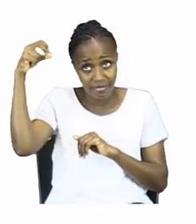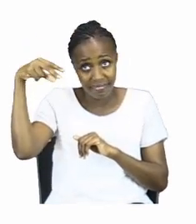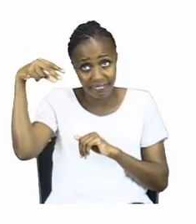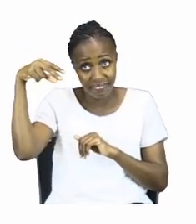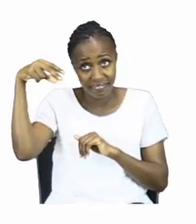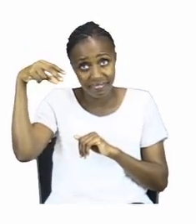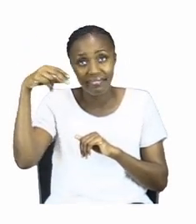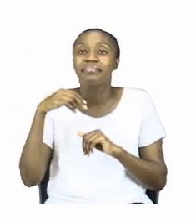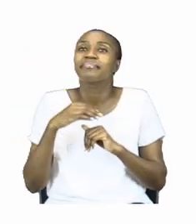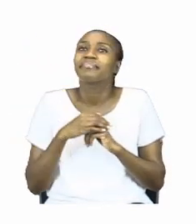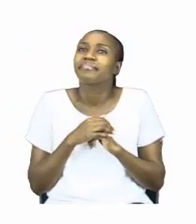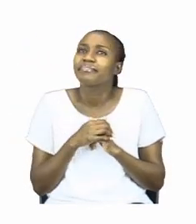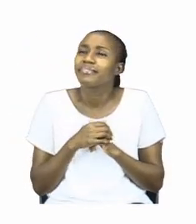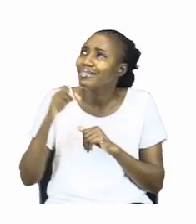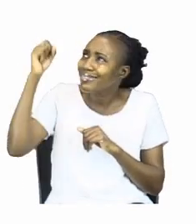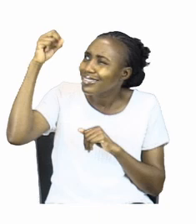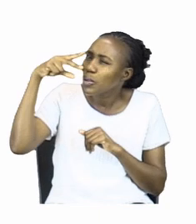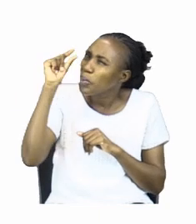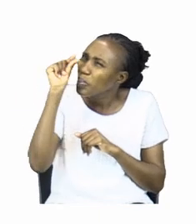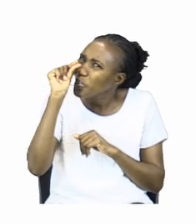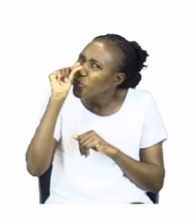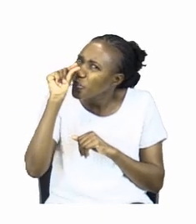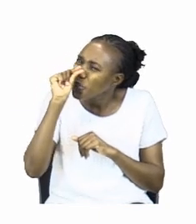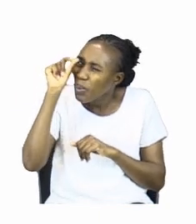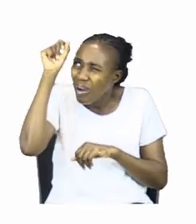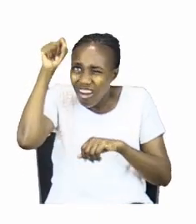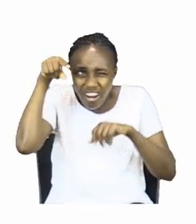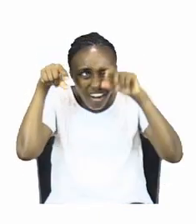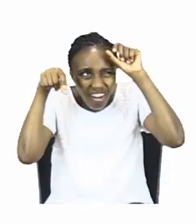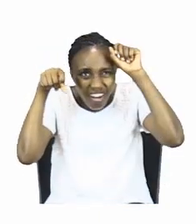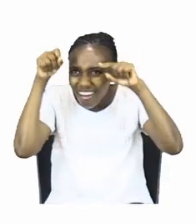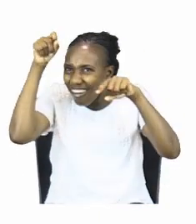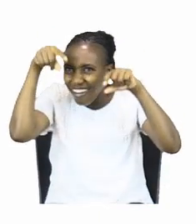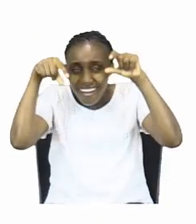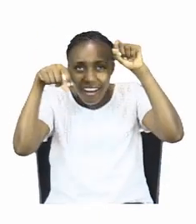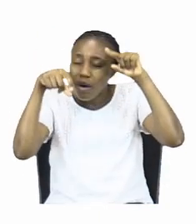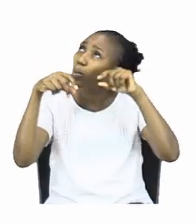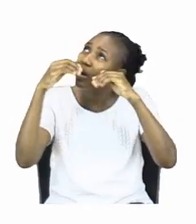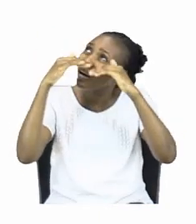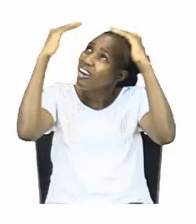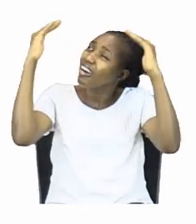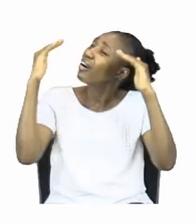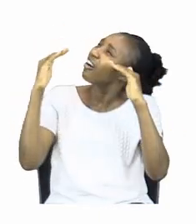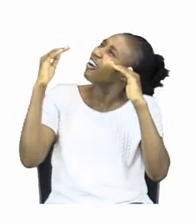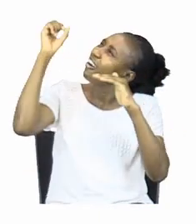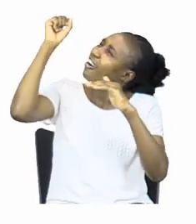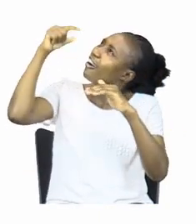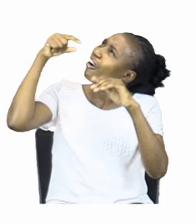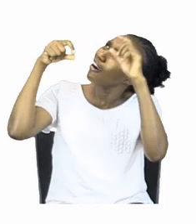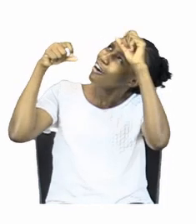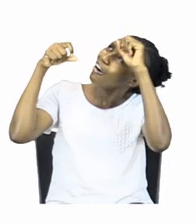Stars. Now, the stars are the little twinkling things that we see in the sky. Twinkle, twinkle,